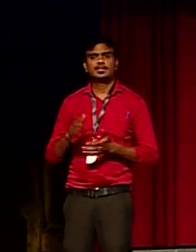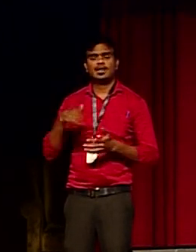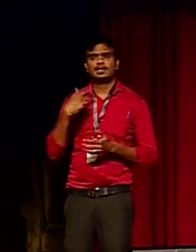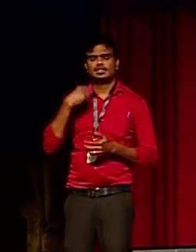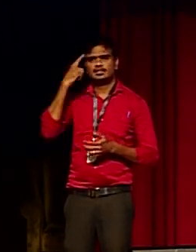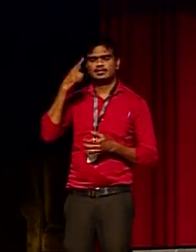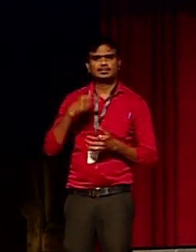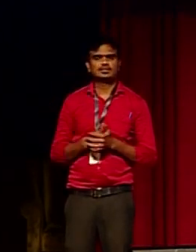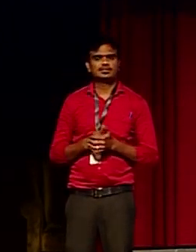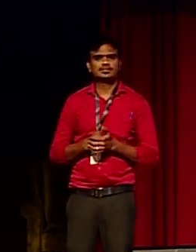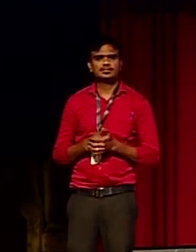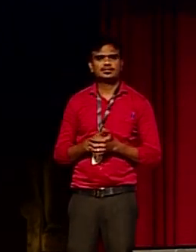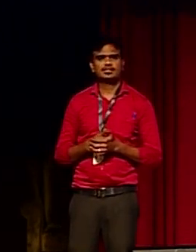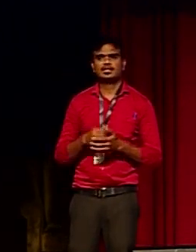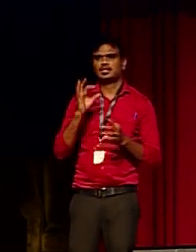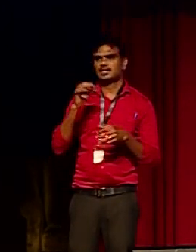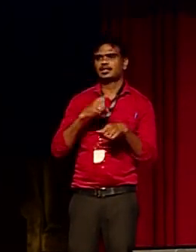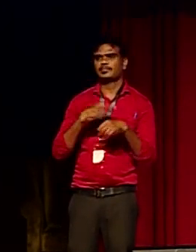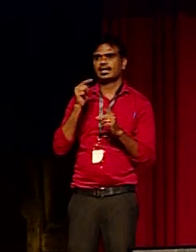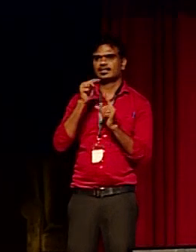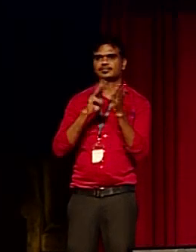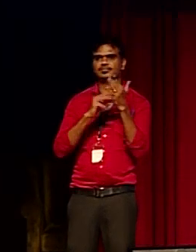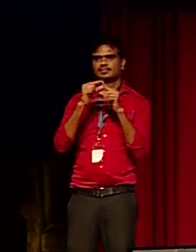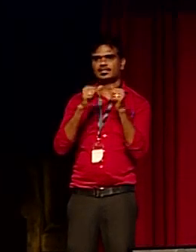I think it's great impact.